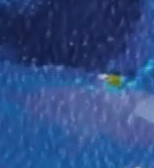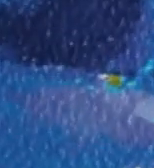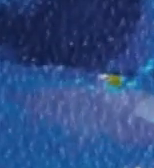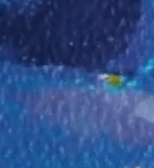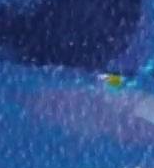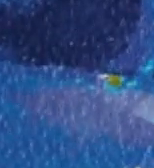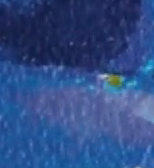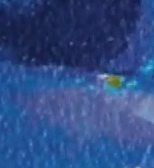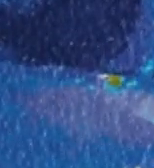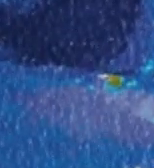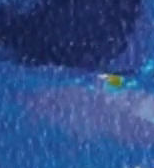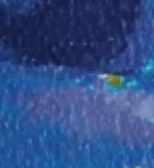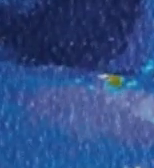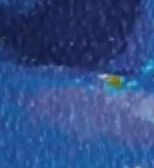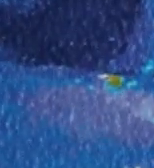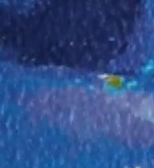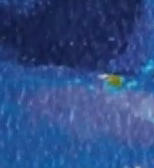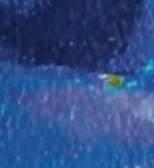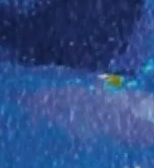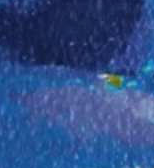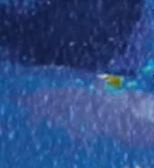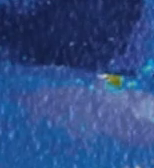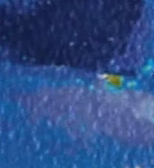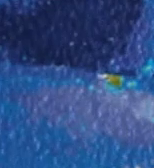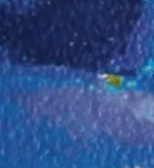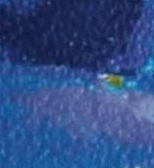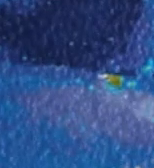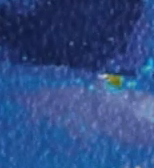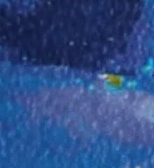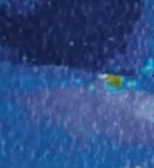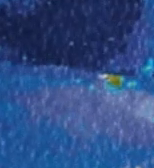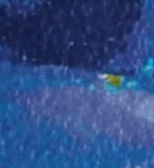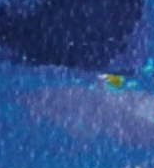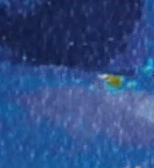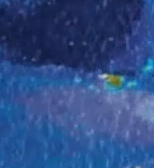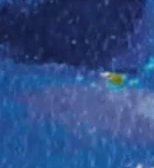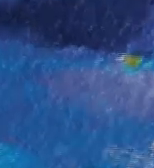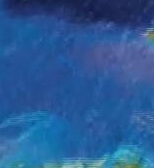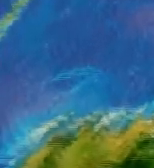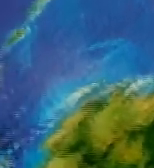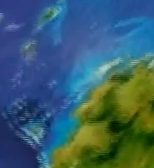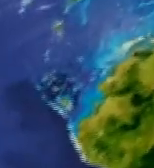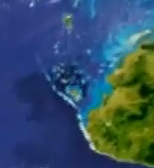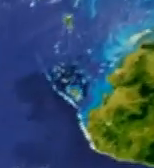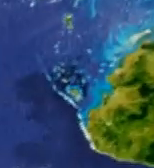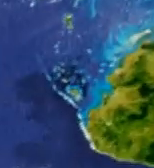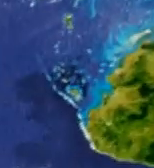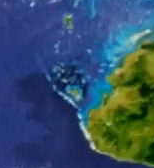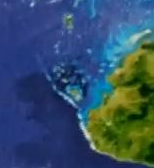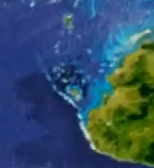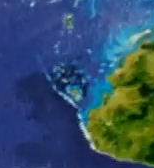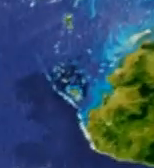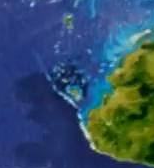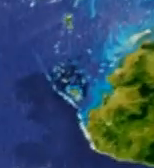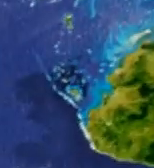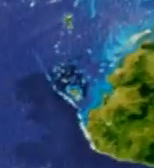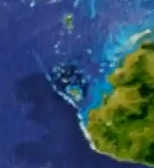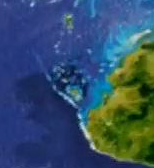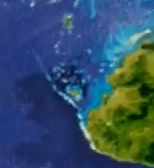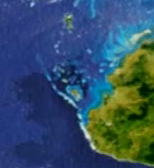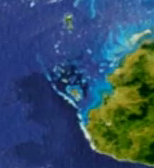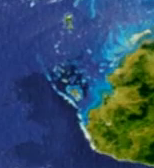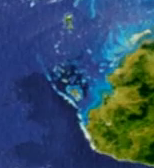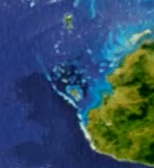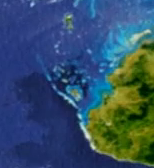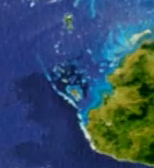more clouds than sun, some afternoon showers experienced. At sea, easterly winds 15 to 20 knots, moderate